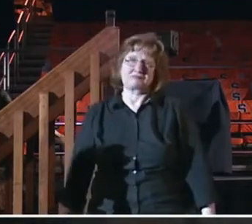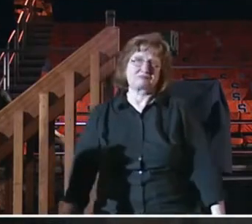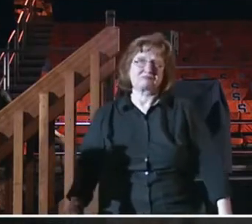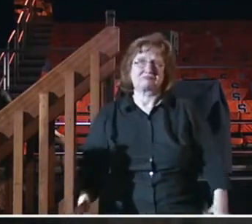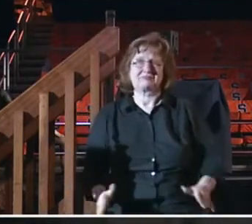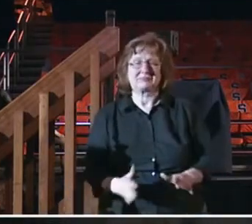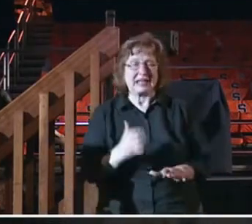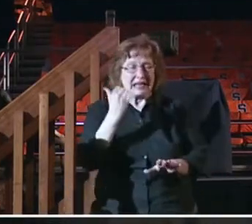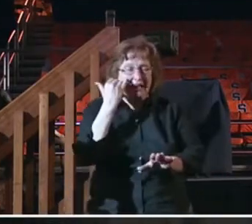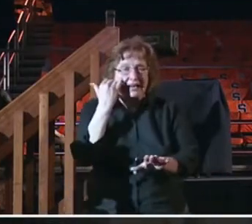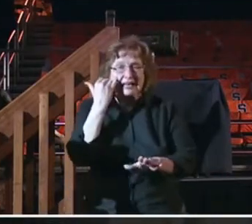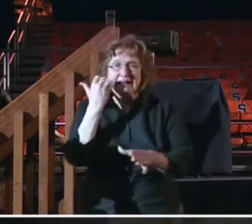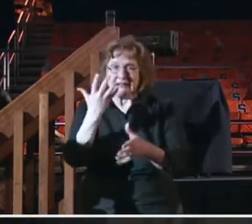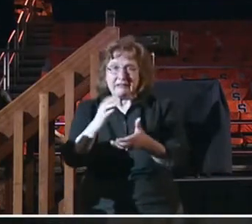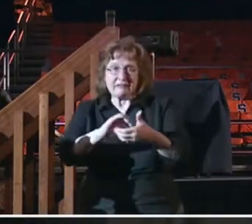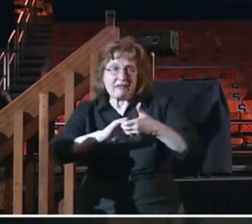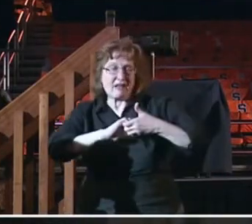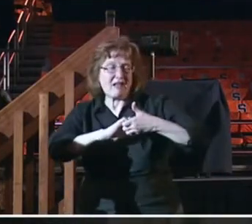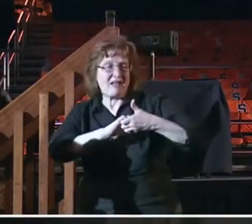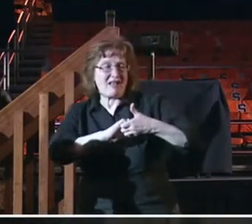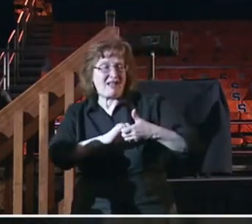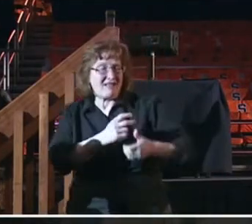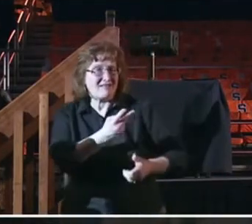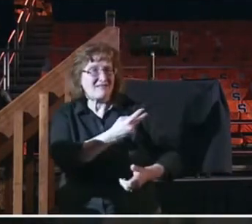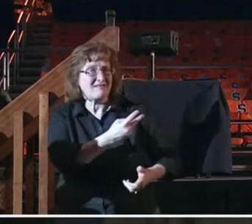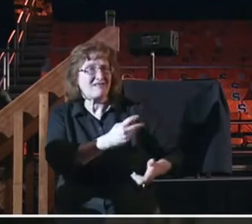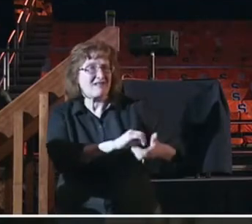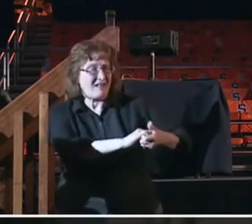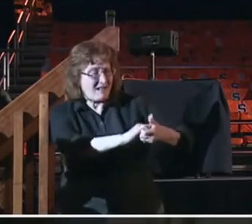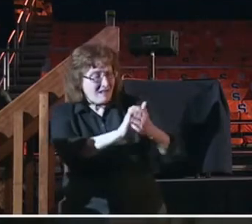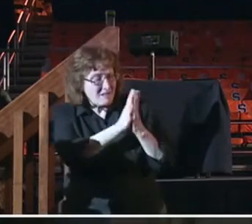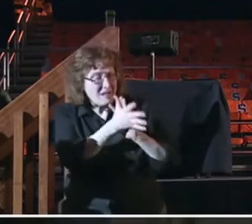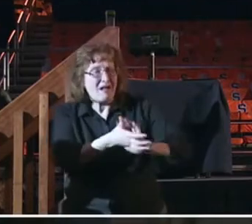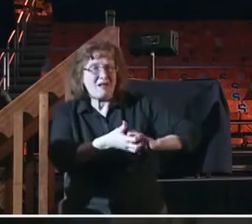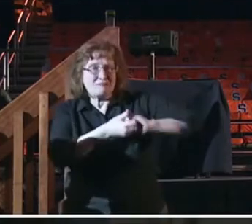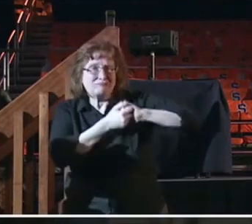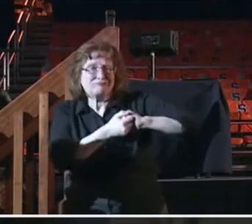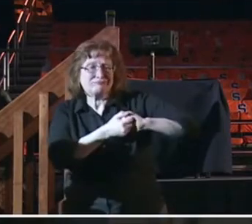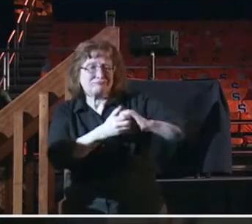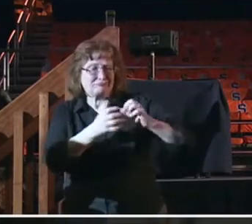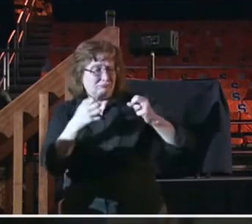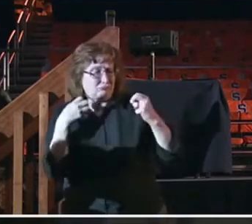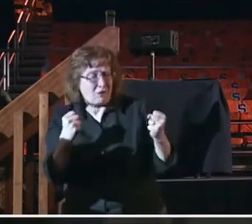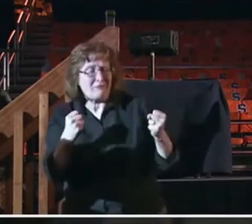If you take my hand, we'll be stronger.